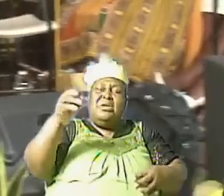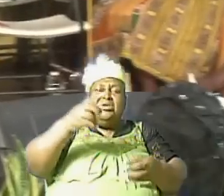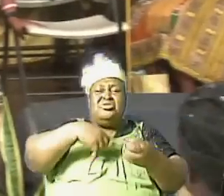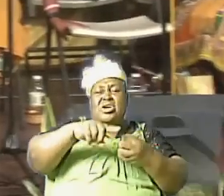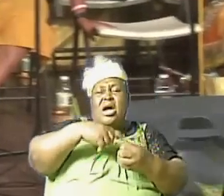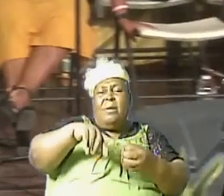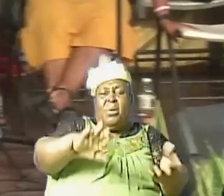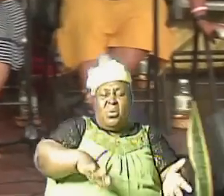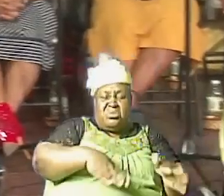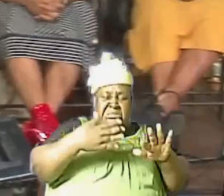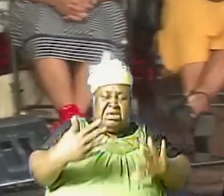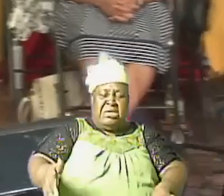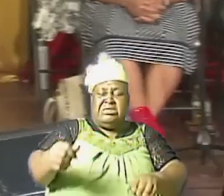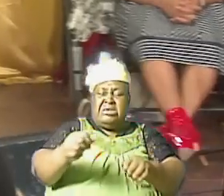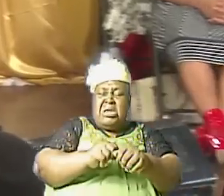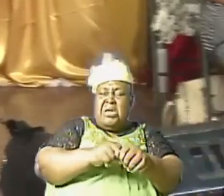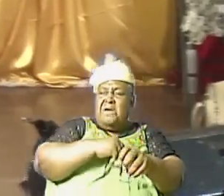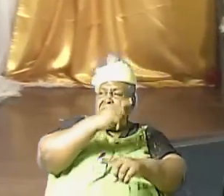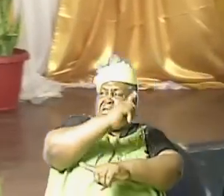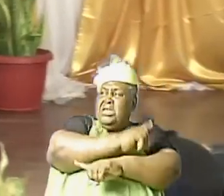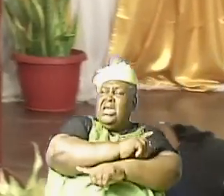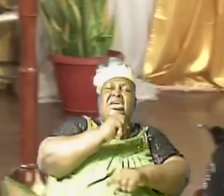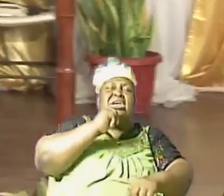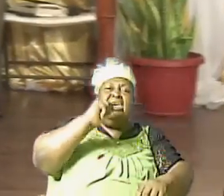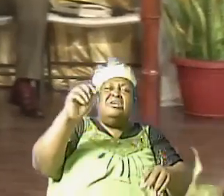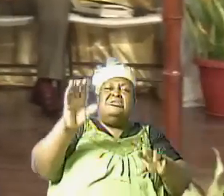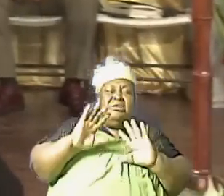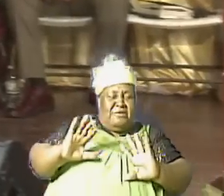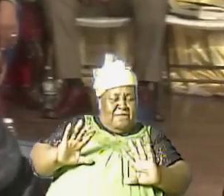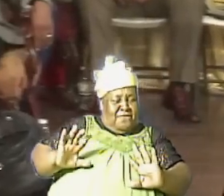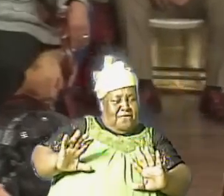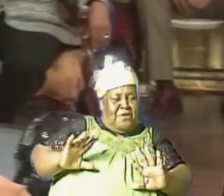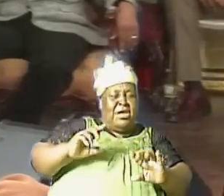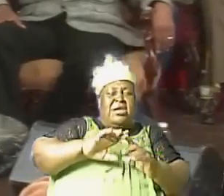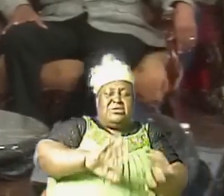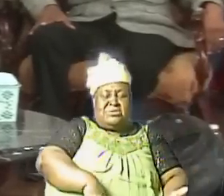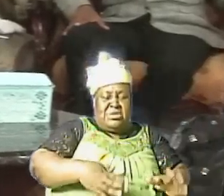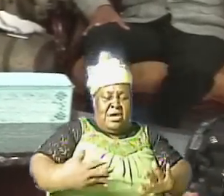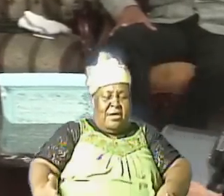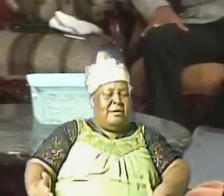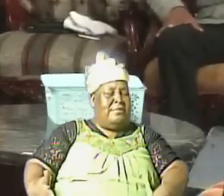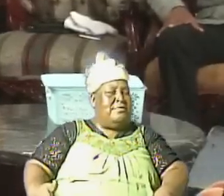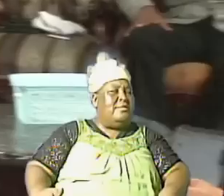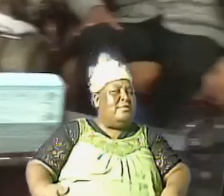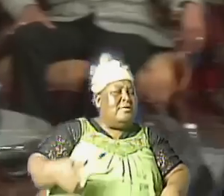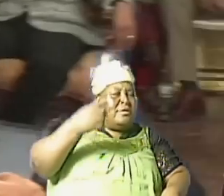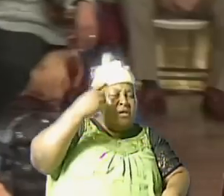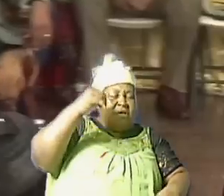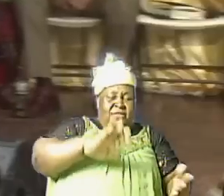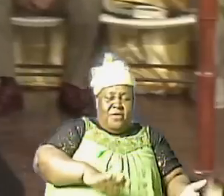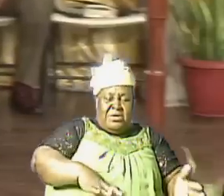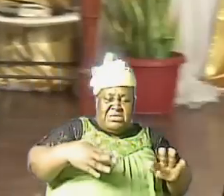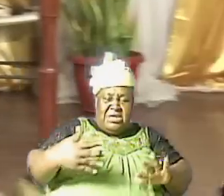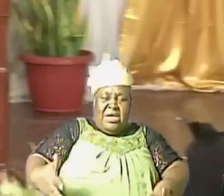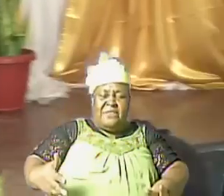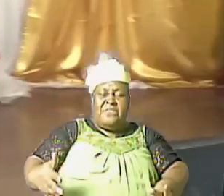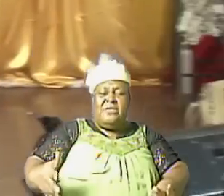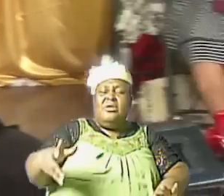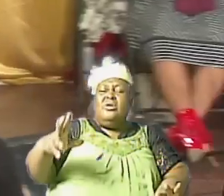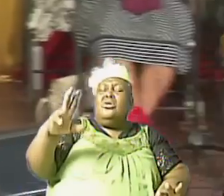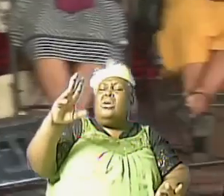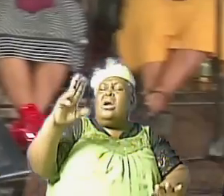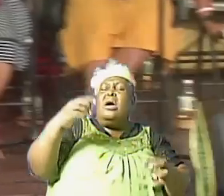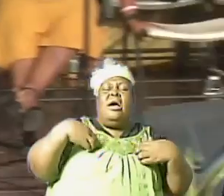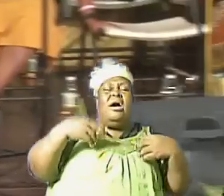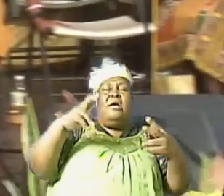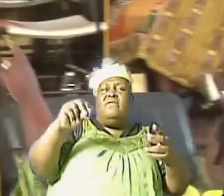about death every day, and I'm not afraid to die, for death had